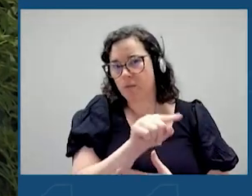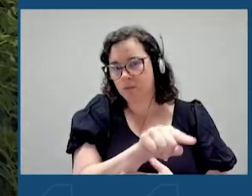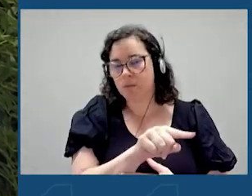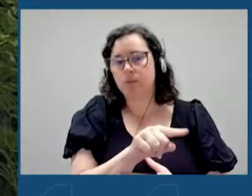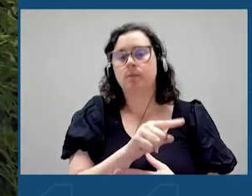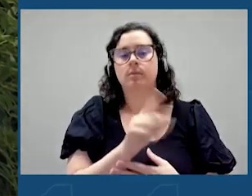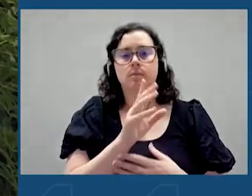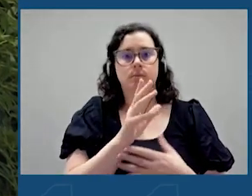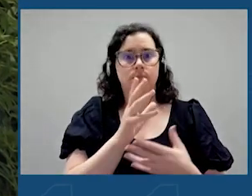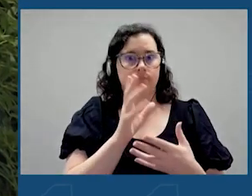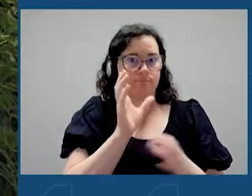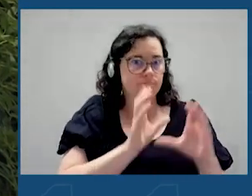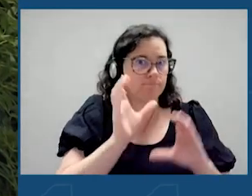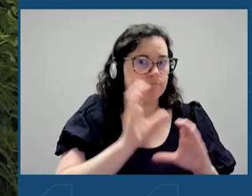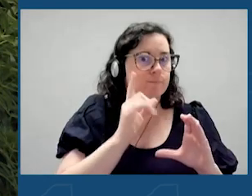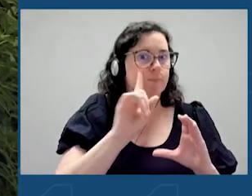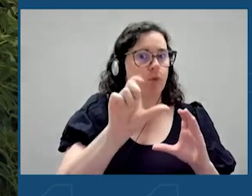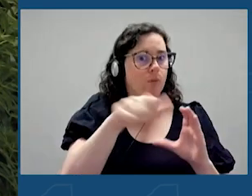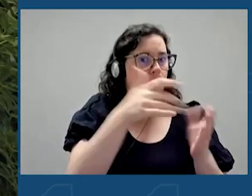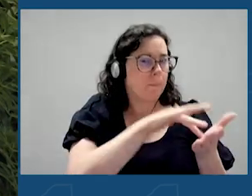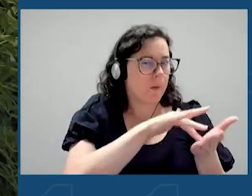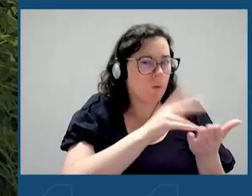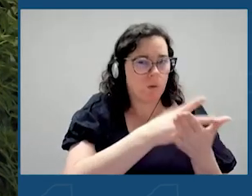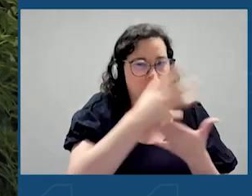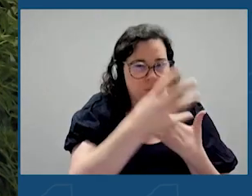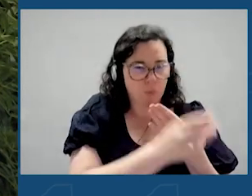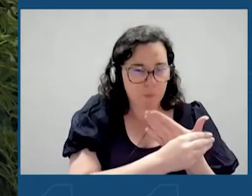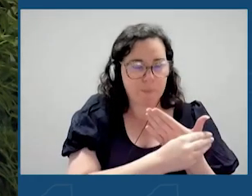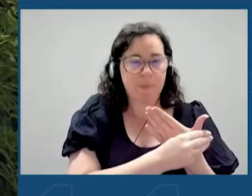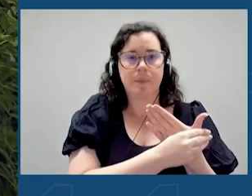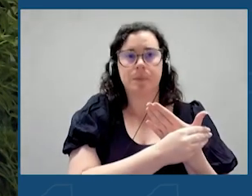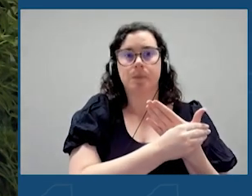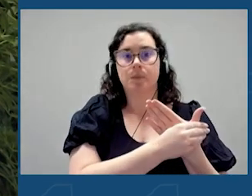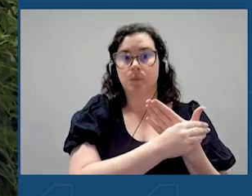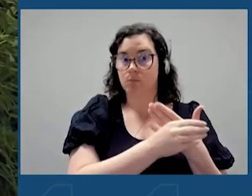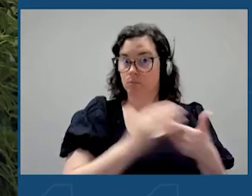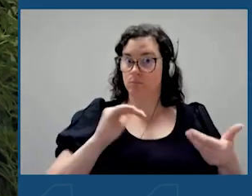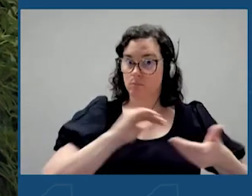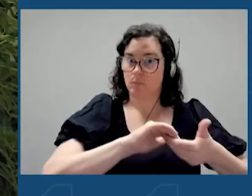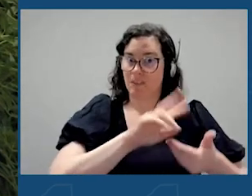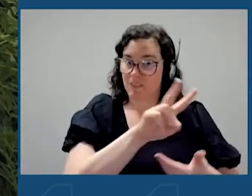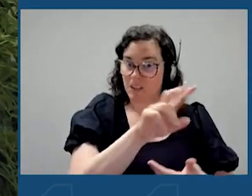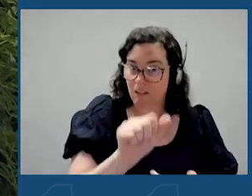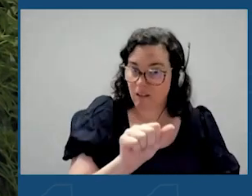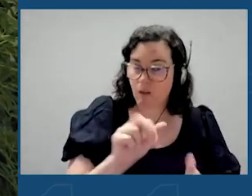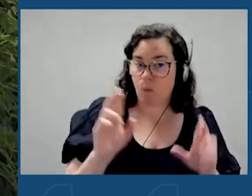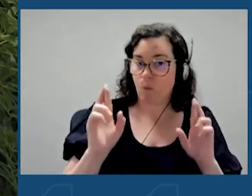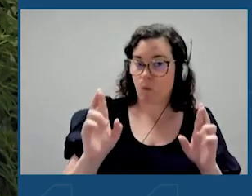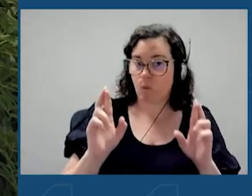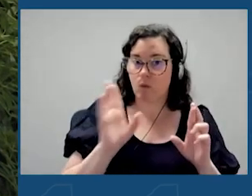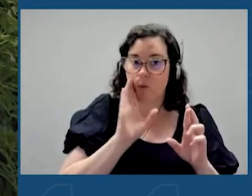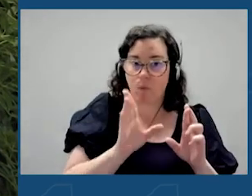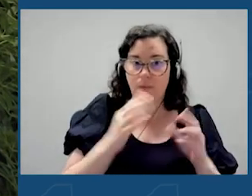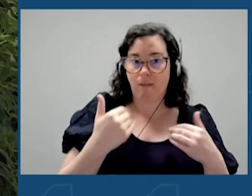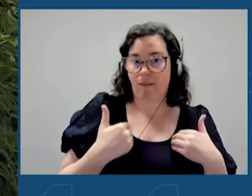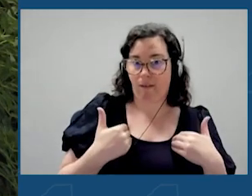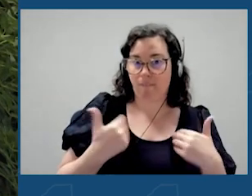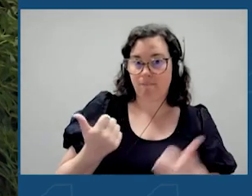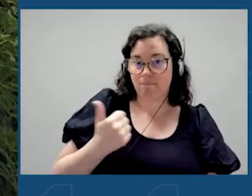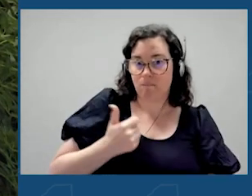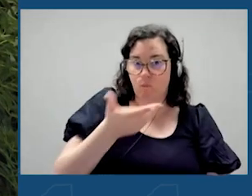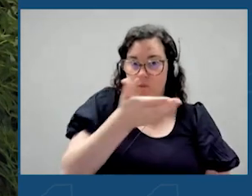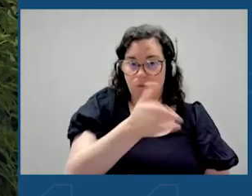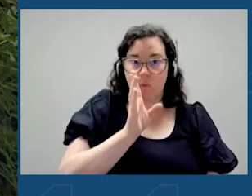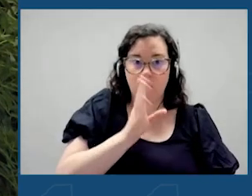other medical programs. We're working with the VA. We're speaking about potentially doing something for veterans there, both on the